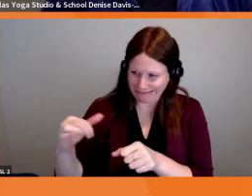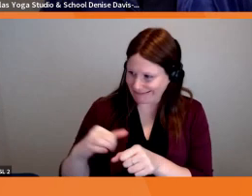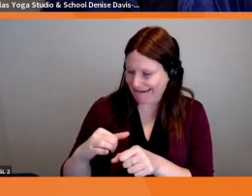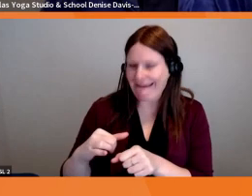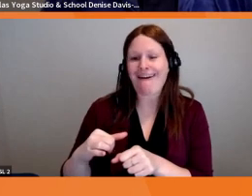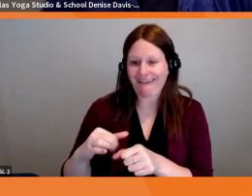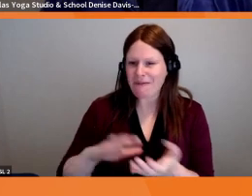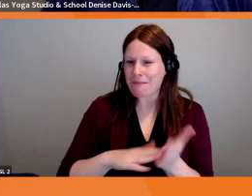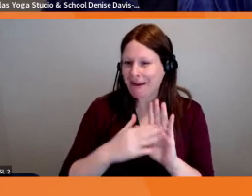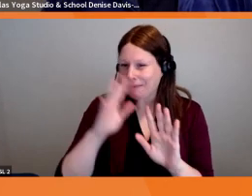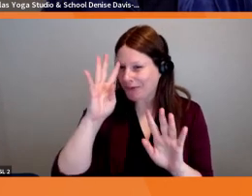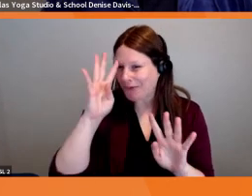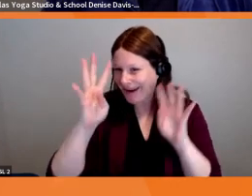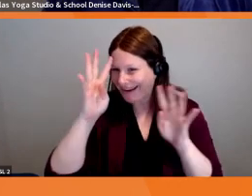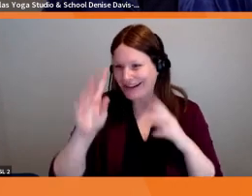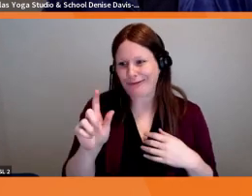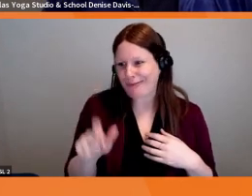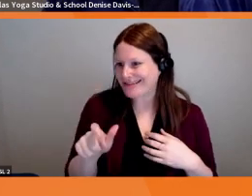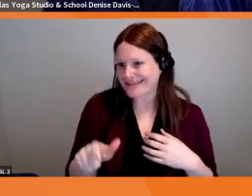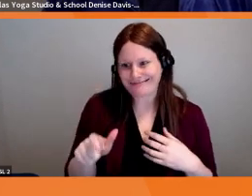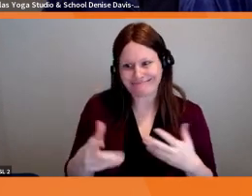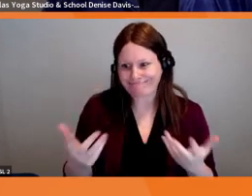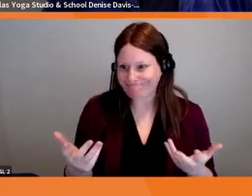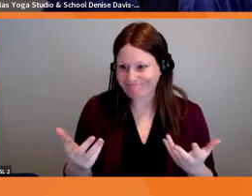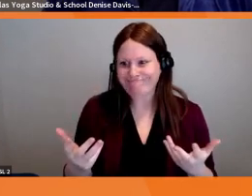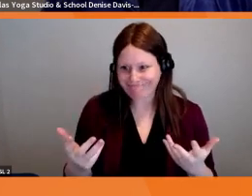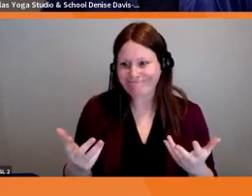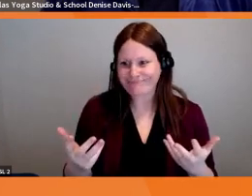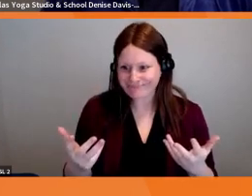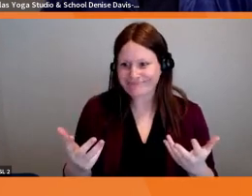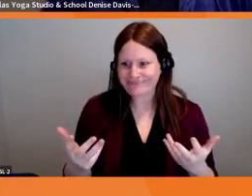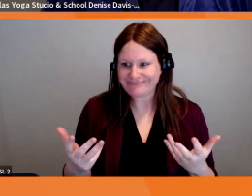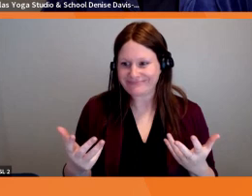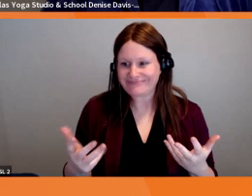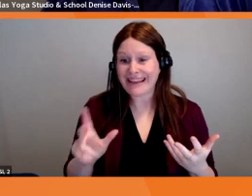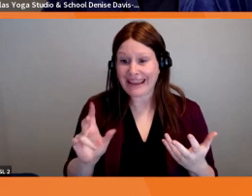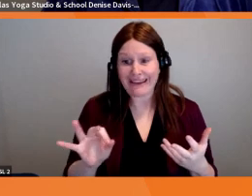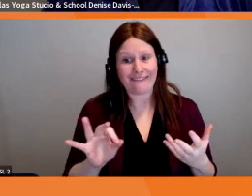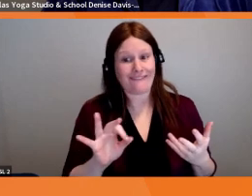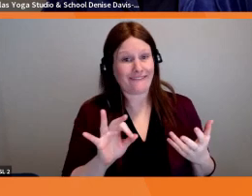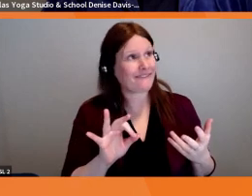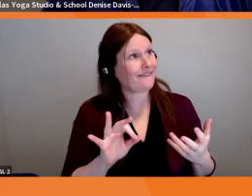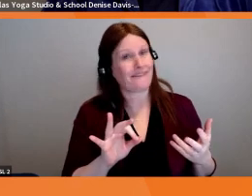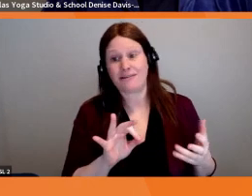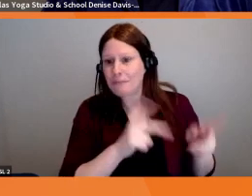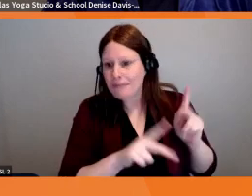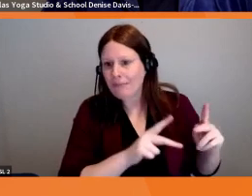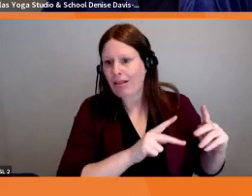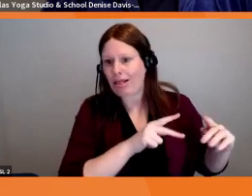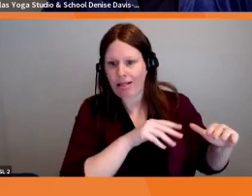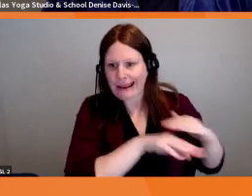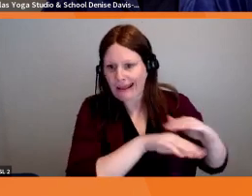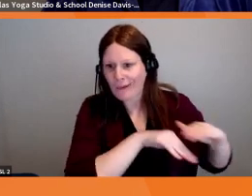you. I've been working from home as well, and have had some interesting challenges with that,